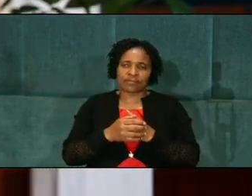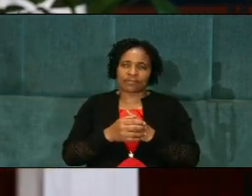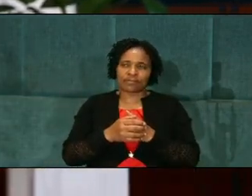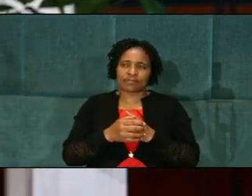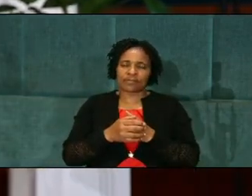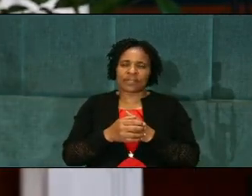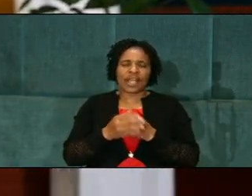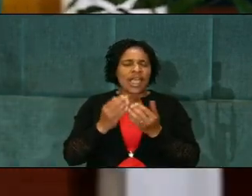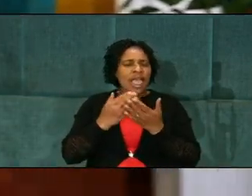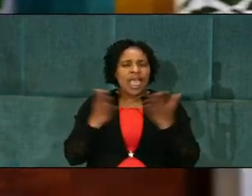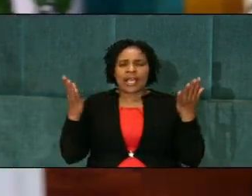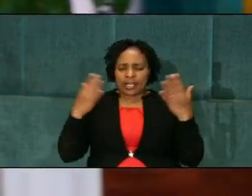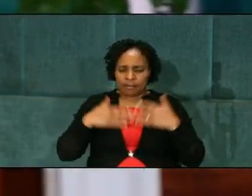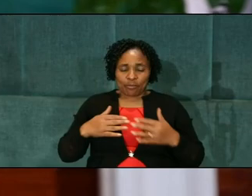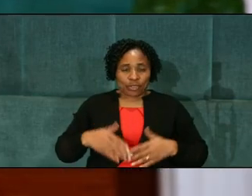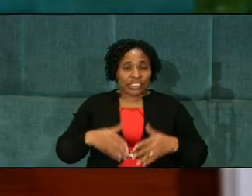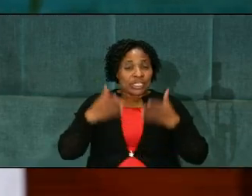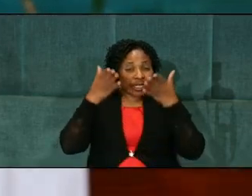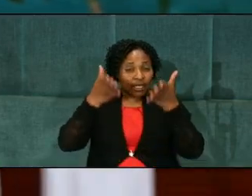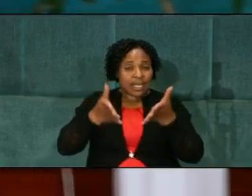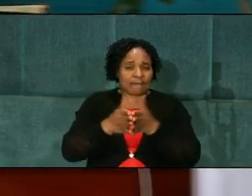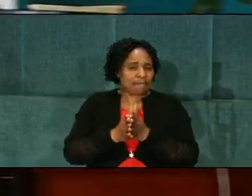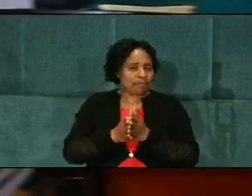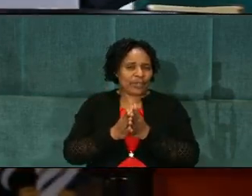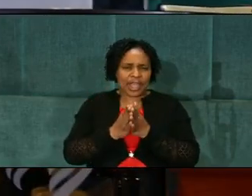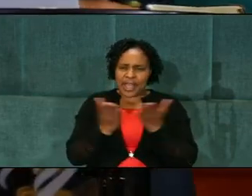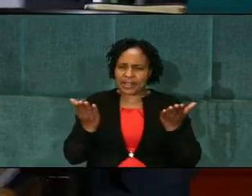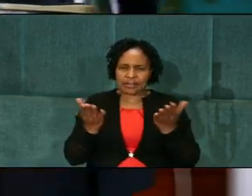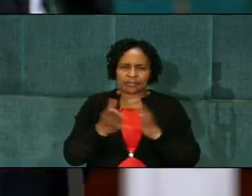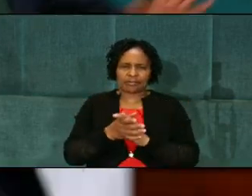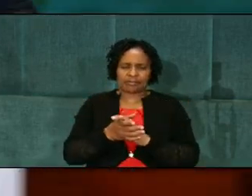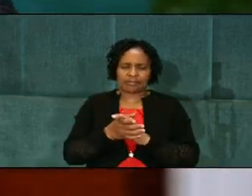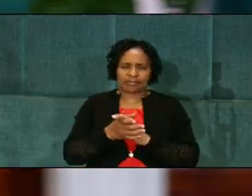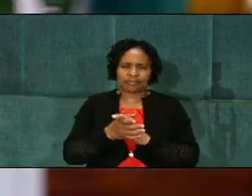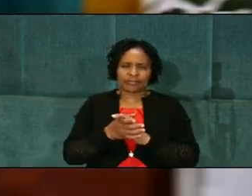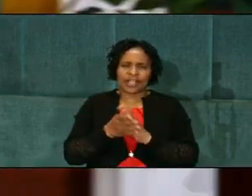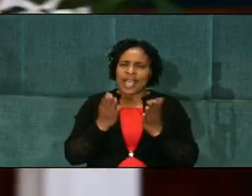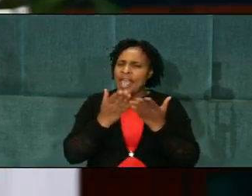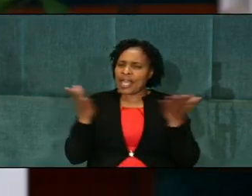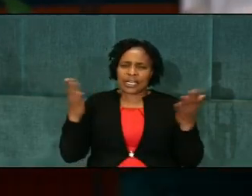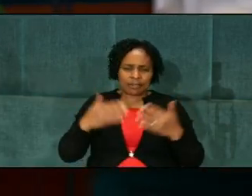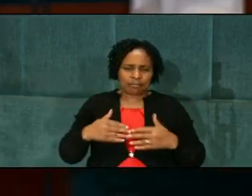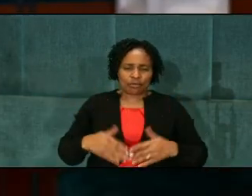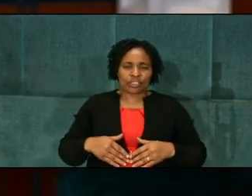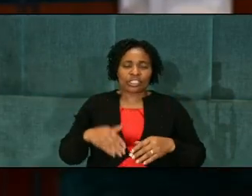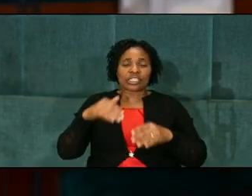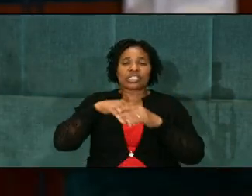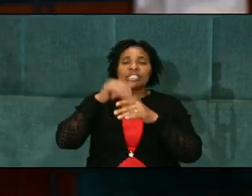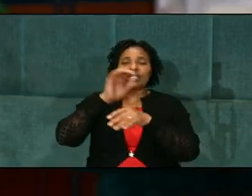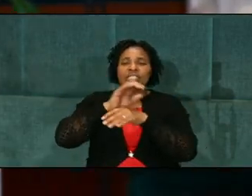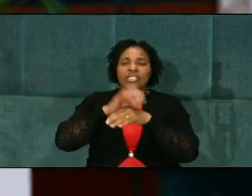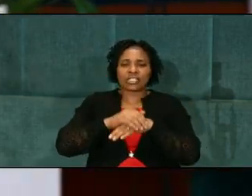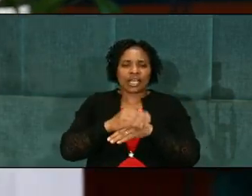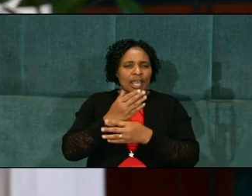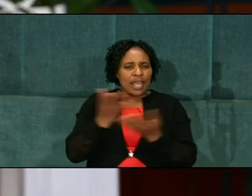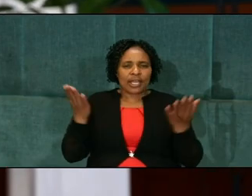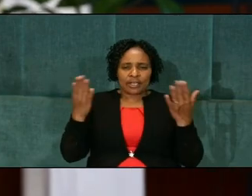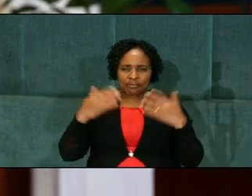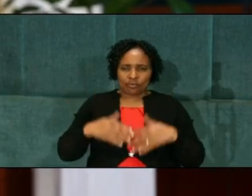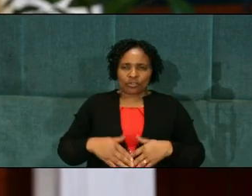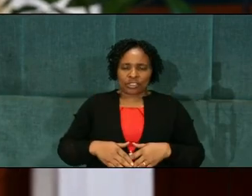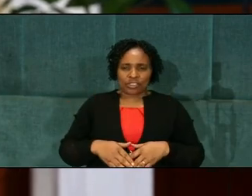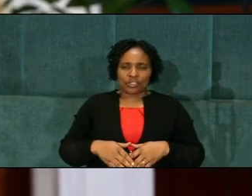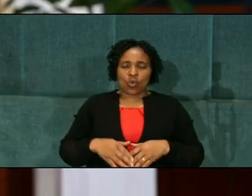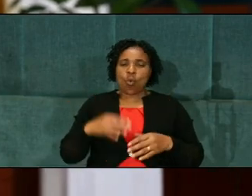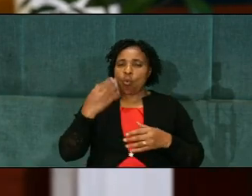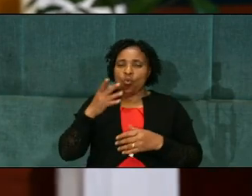Is there anybody in this church? Is there anybody listening via the internet? Is there anybody listening to my voice